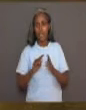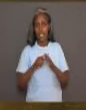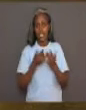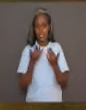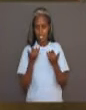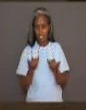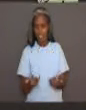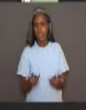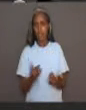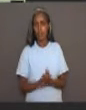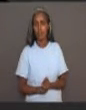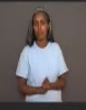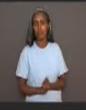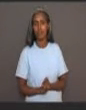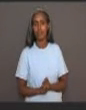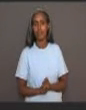started now.